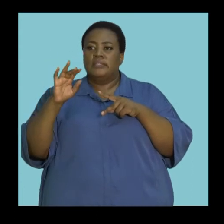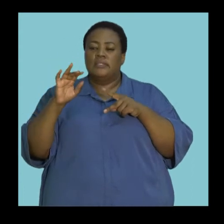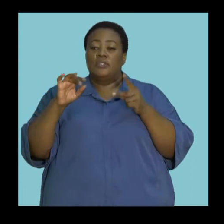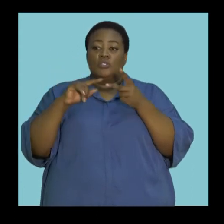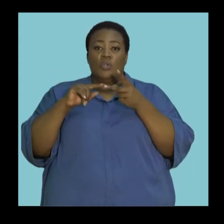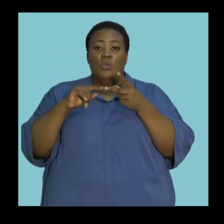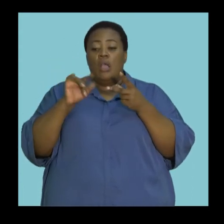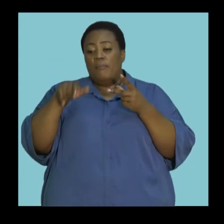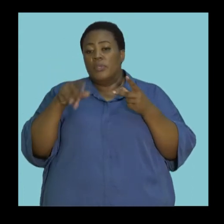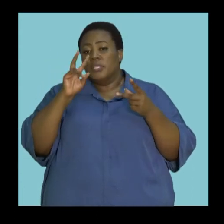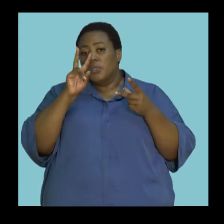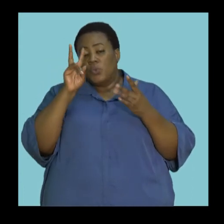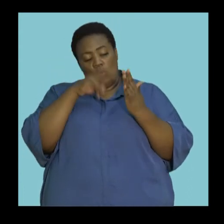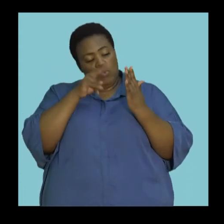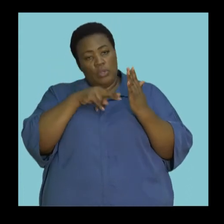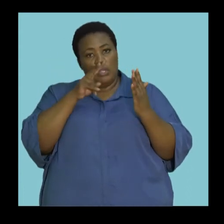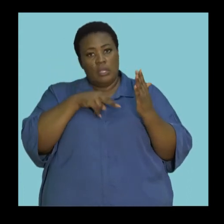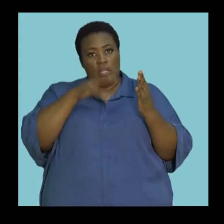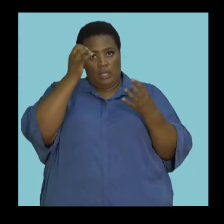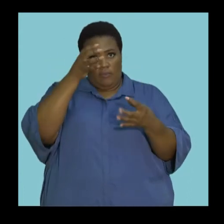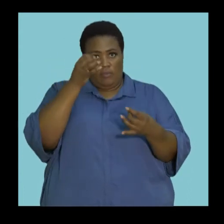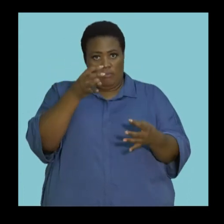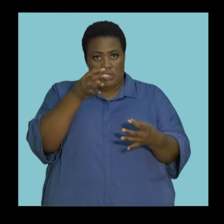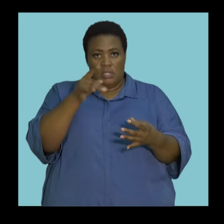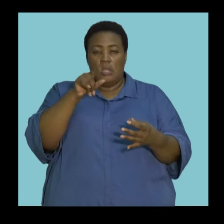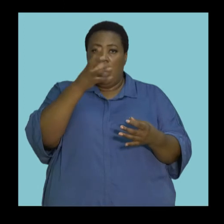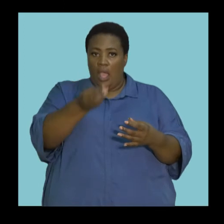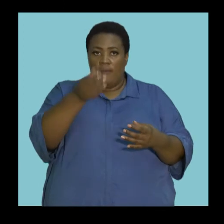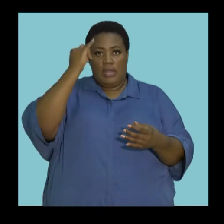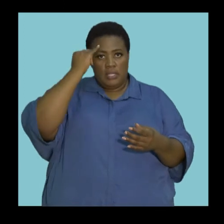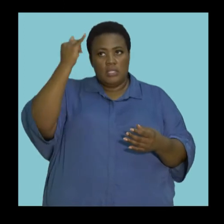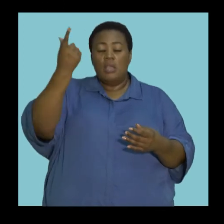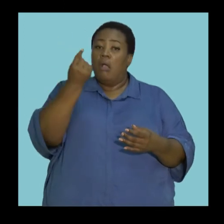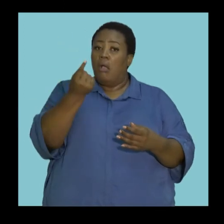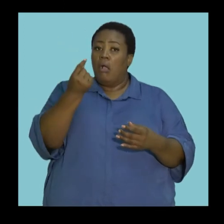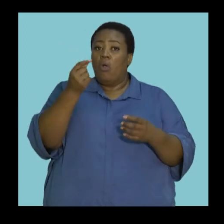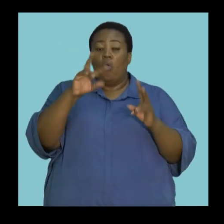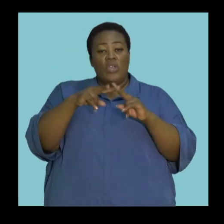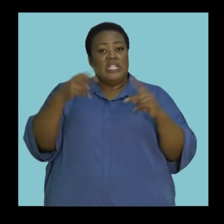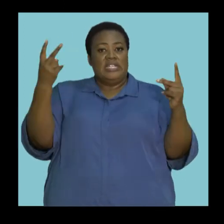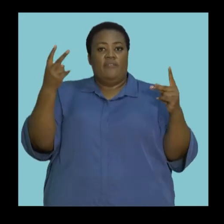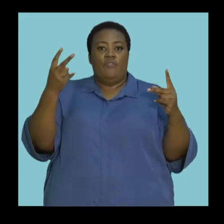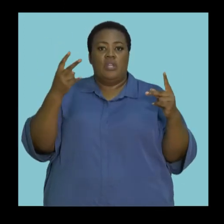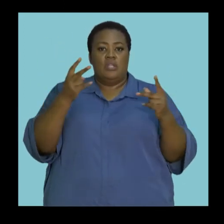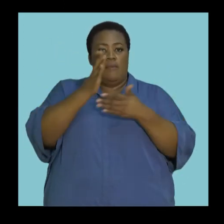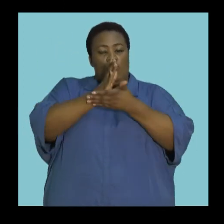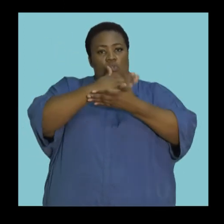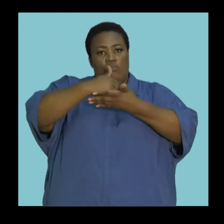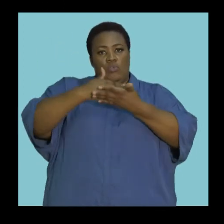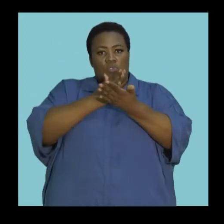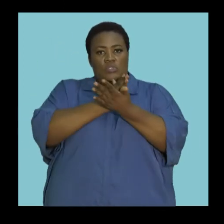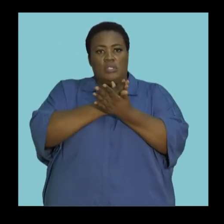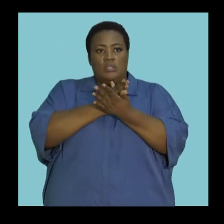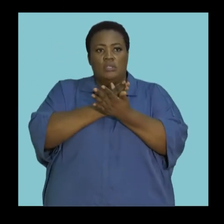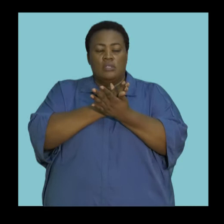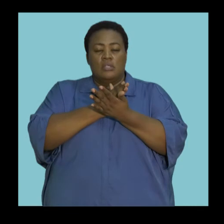this gives the reader or the person looking at that information an idea as to the different proportions are composed of and